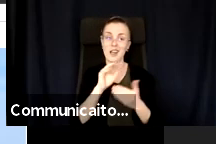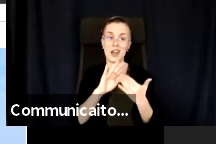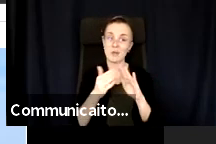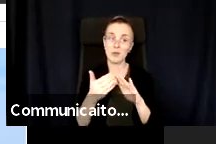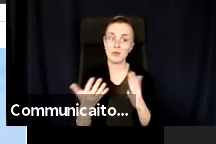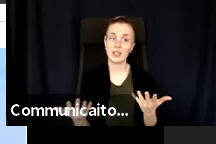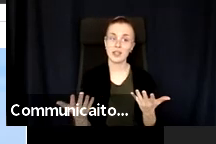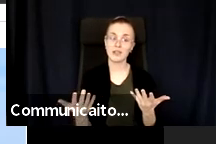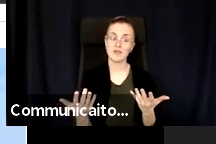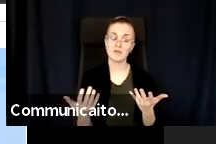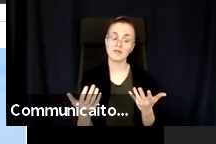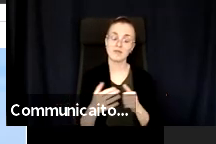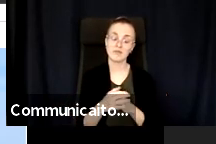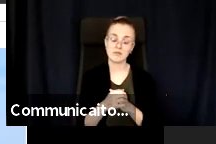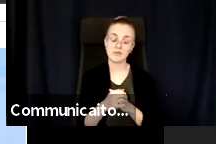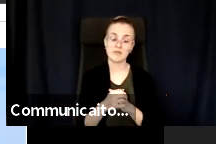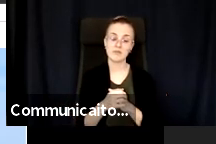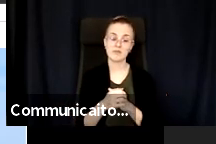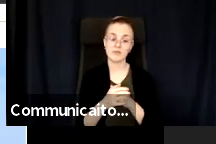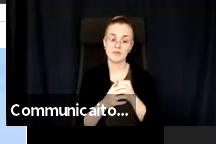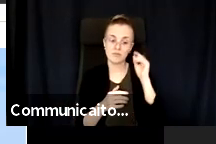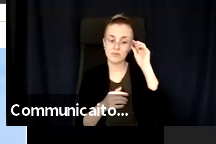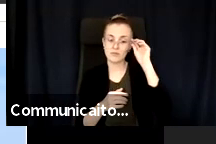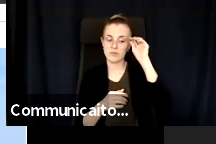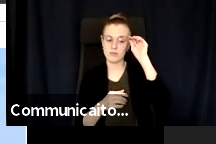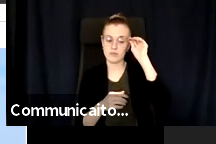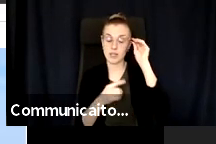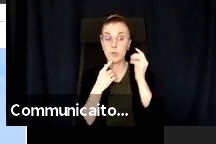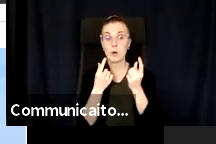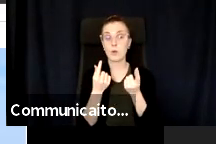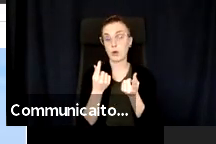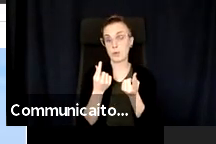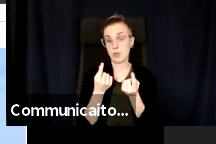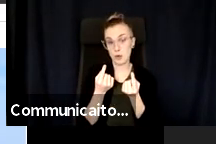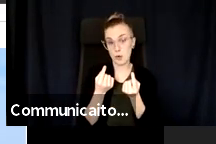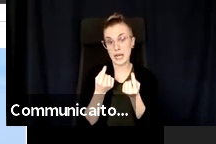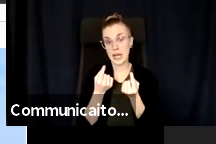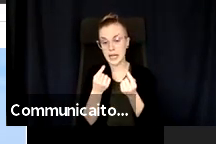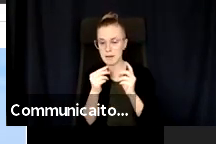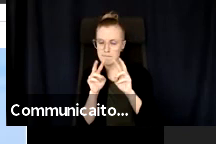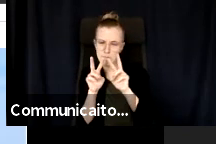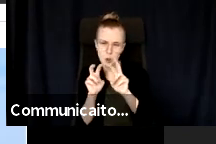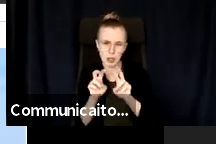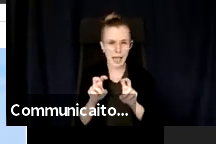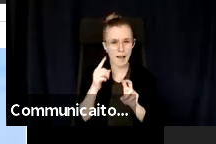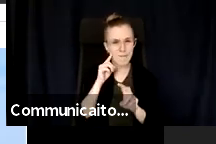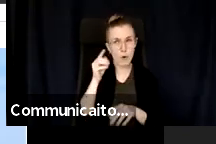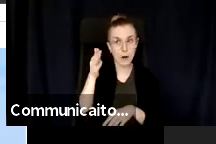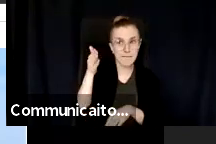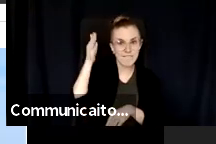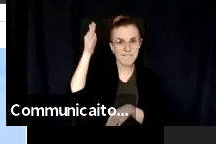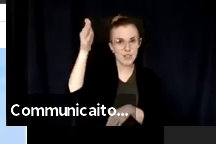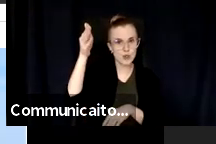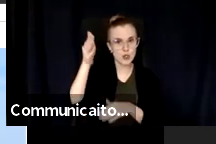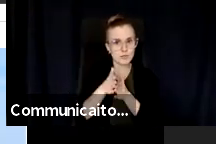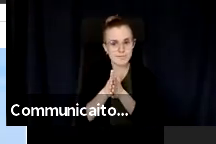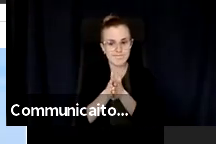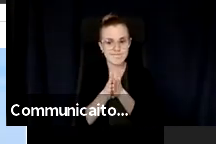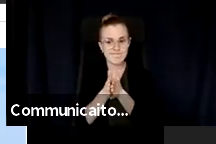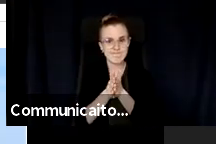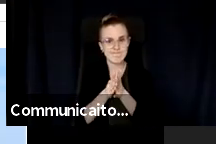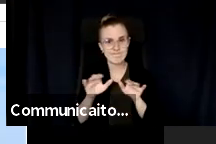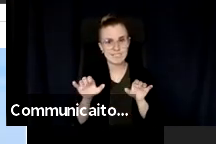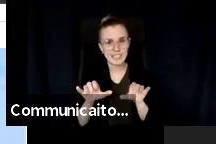And basically what we're going to be looking at as far as future initiatives is